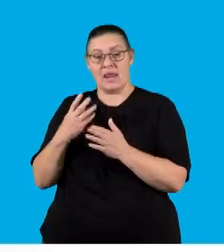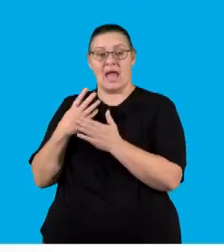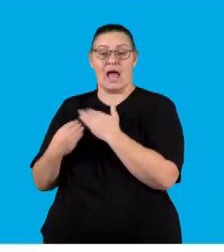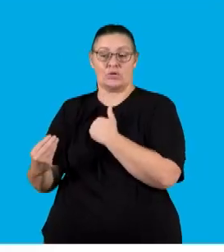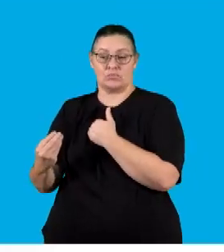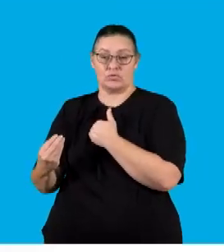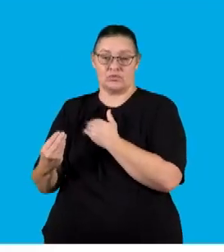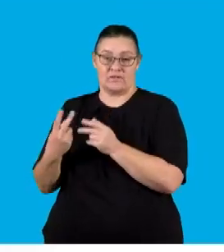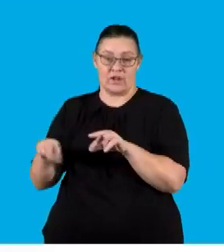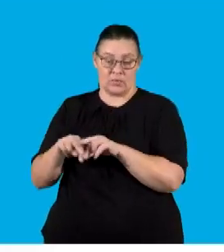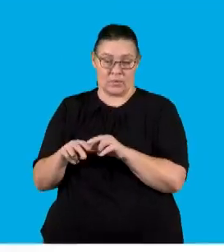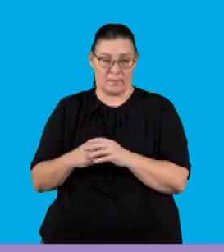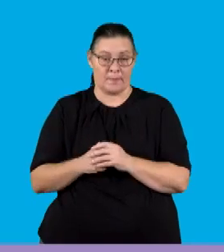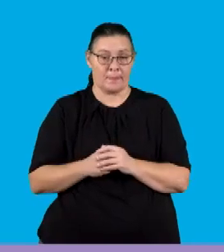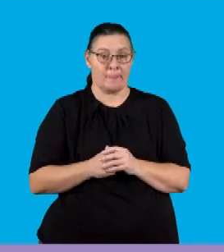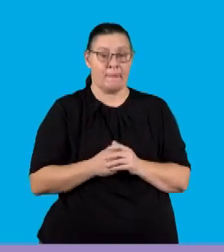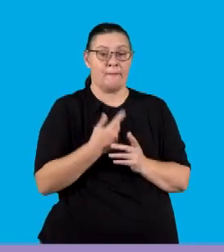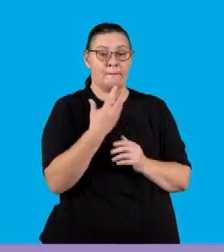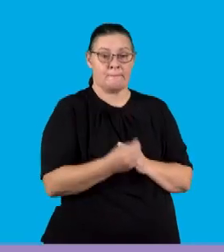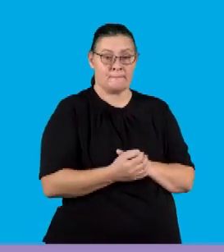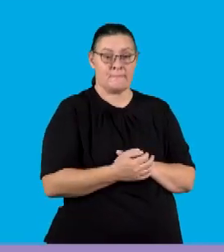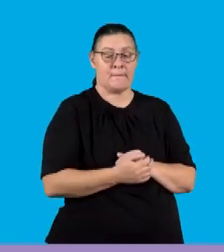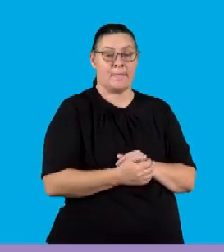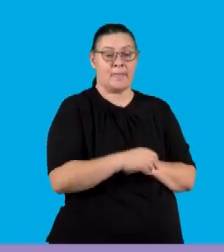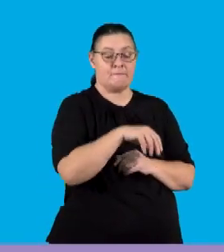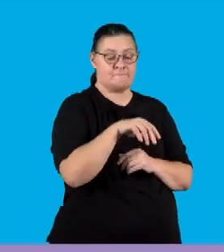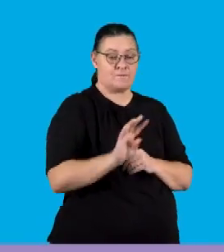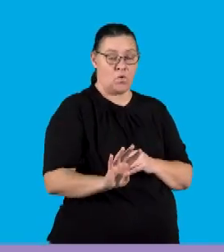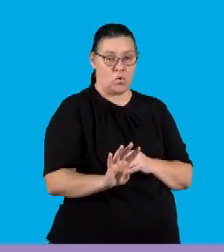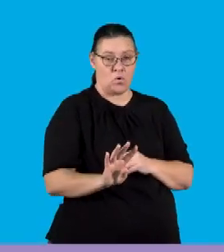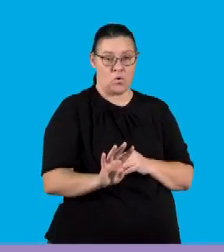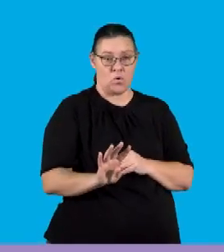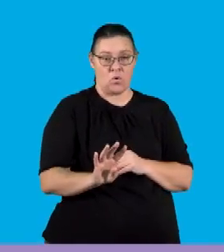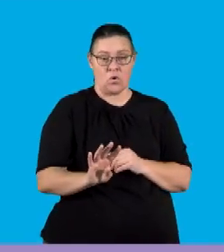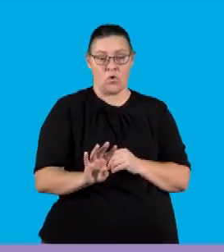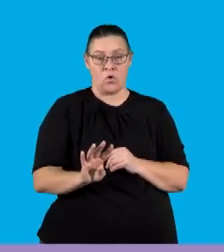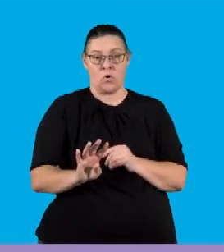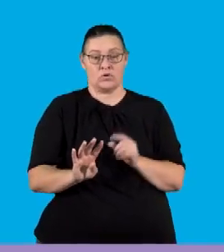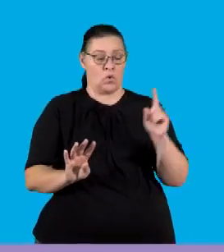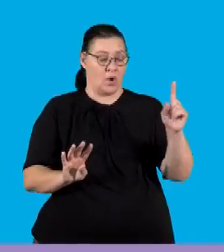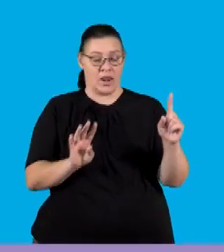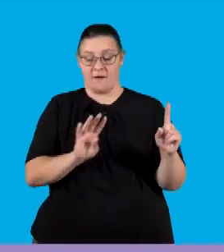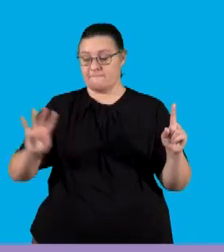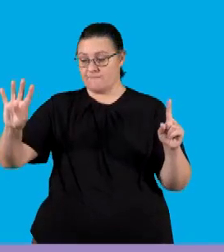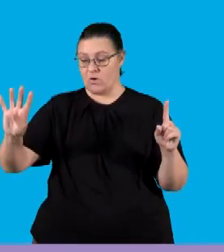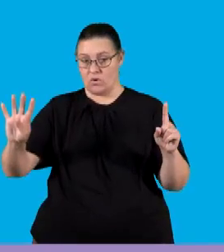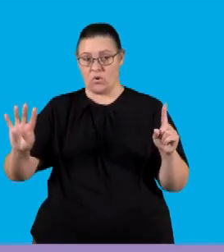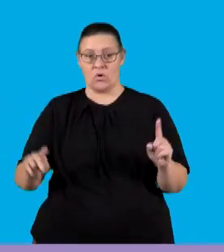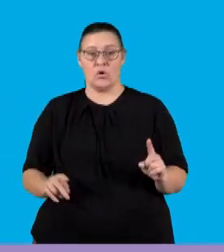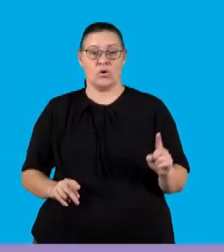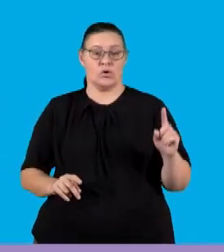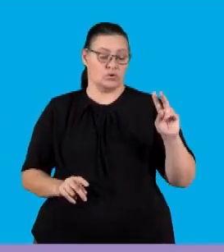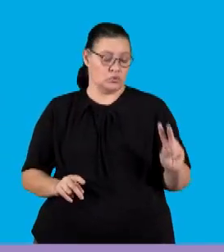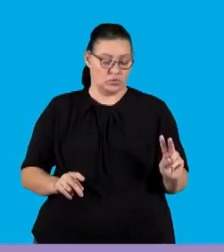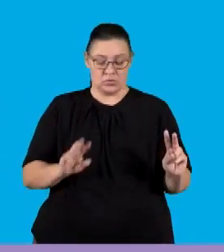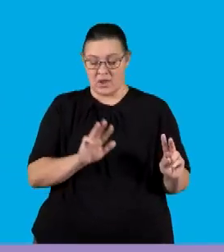our output values. So there we have a 4, and after a 4, from the 4 to move